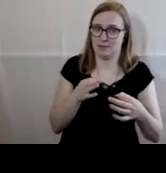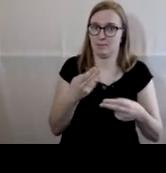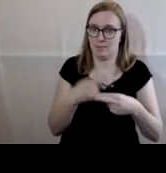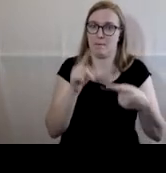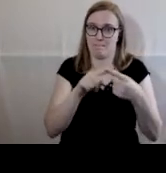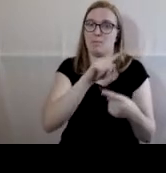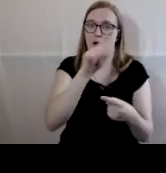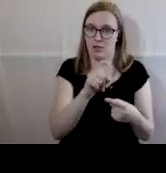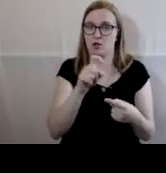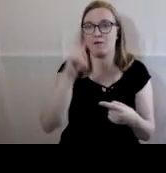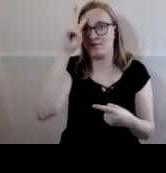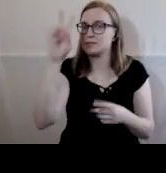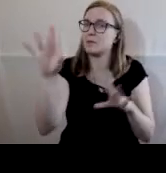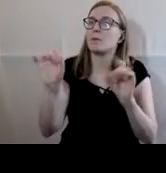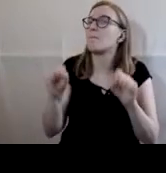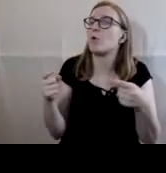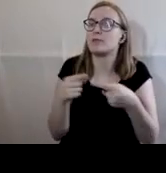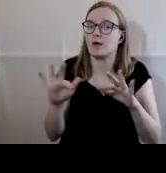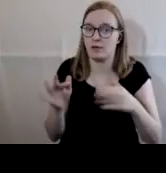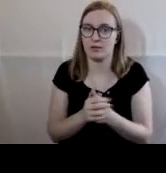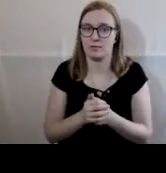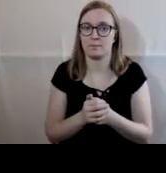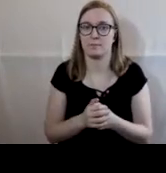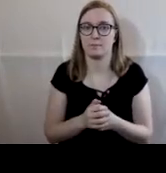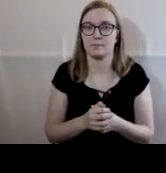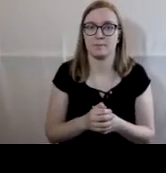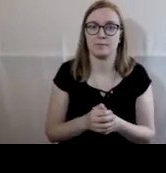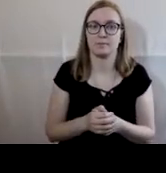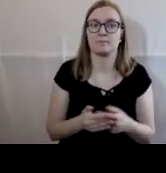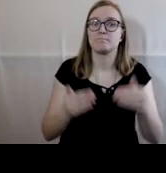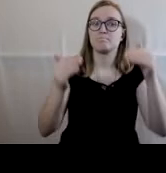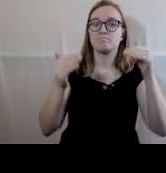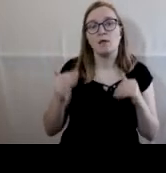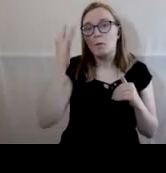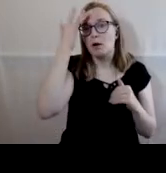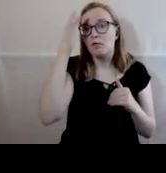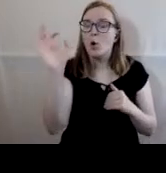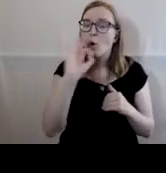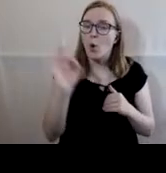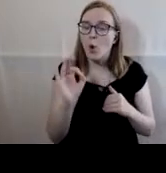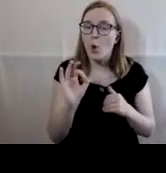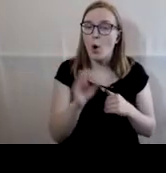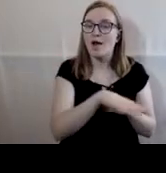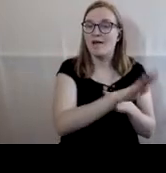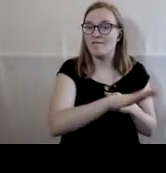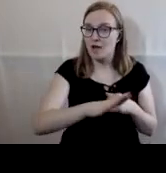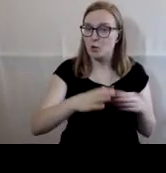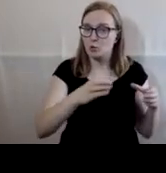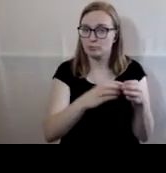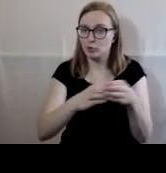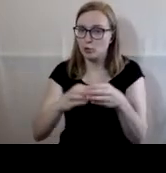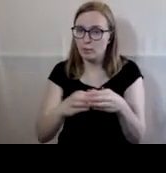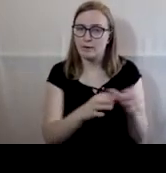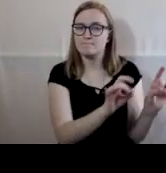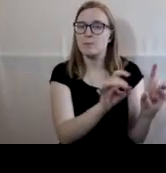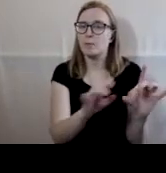What's your view regarding the diversity of learners within the current cohorts that are in secondary now?